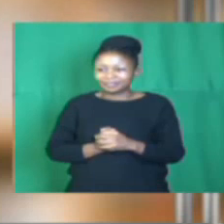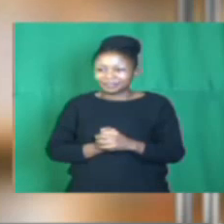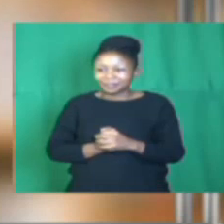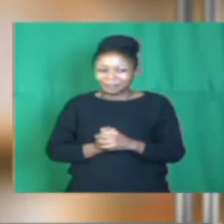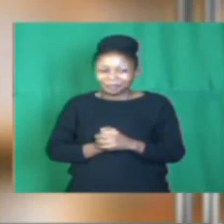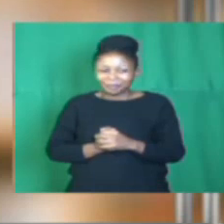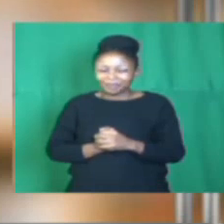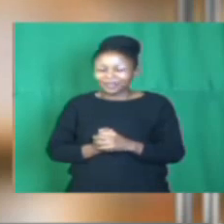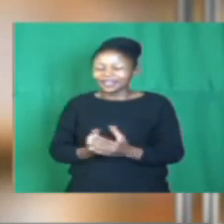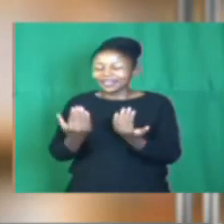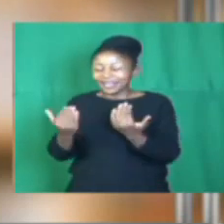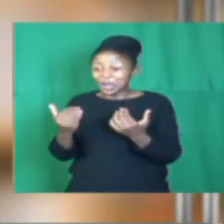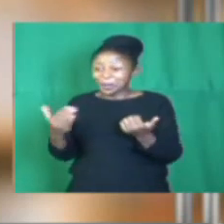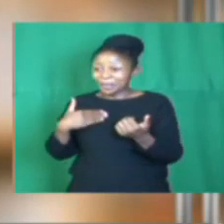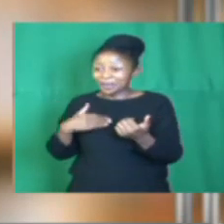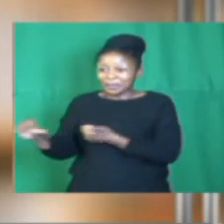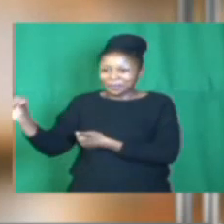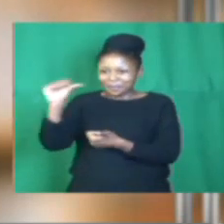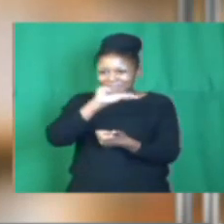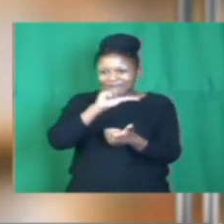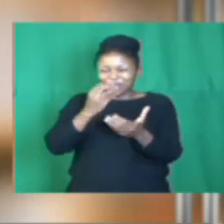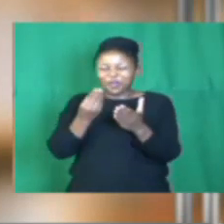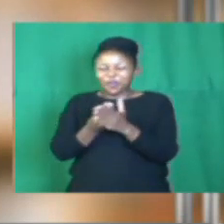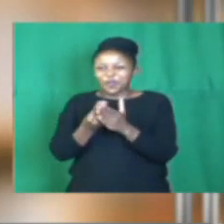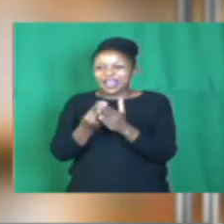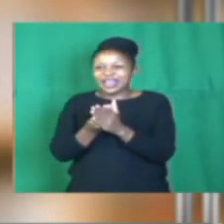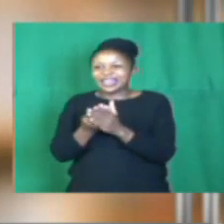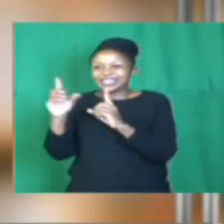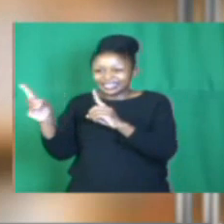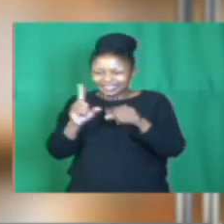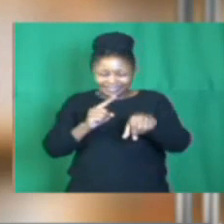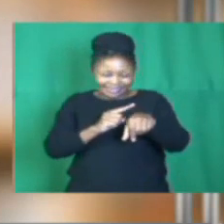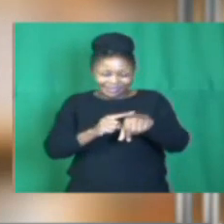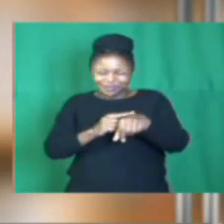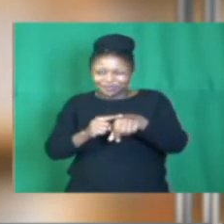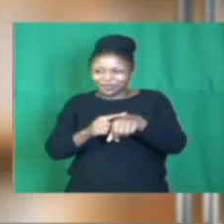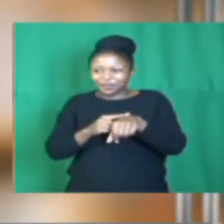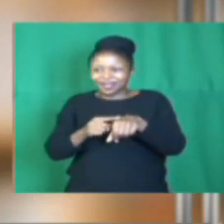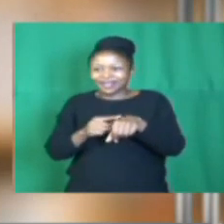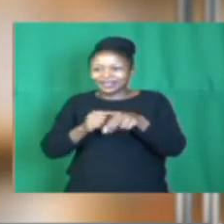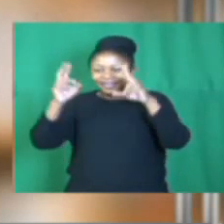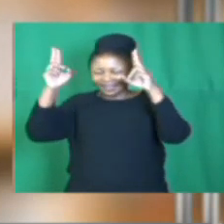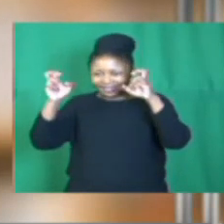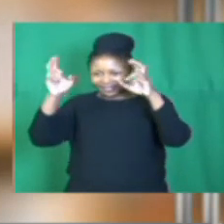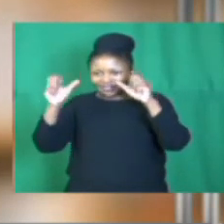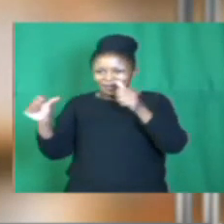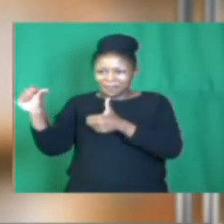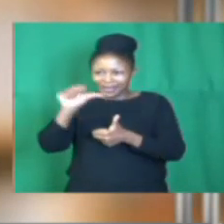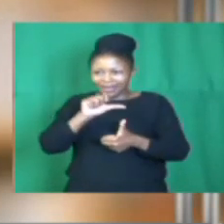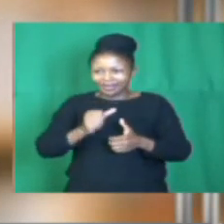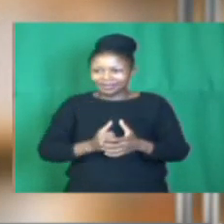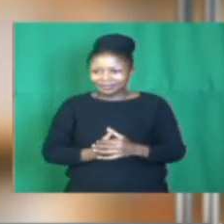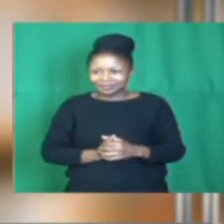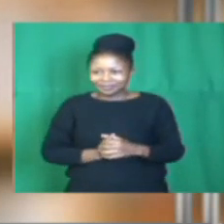Viewers, I will be back with Nombilo Shongwe for the Form 5 Siswati lesson. I'll be back right after this.